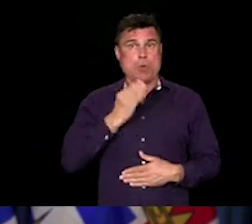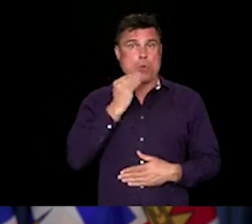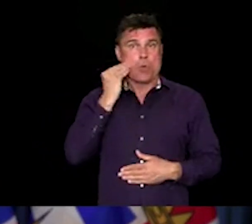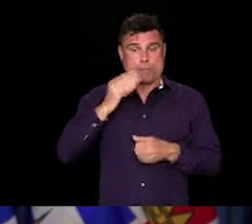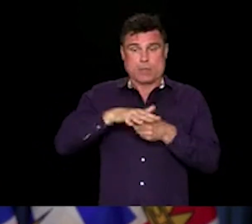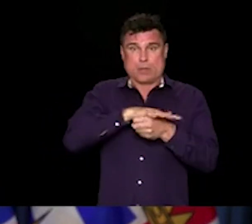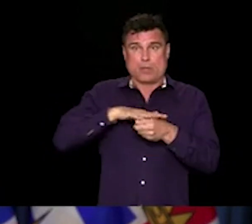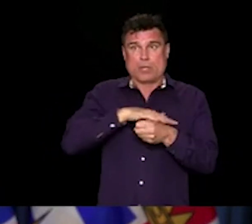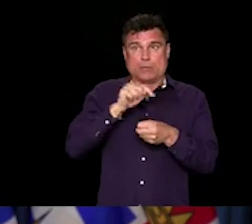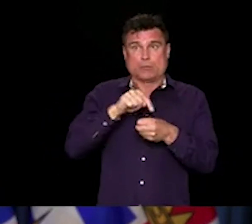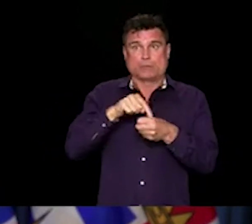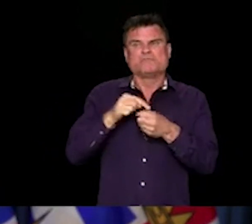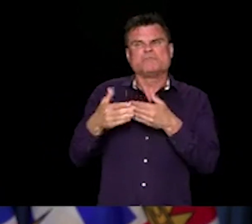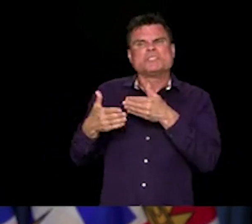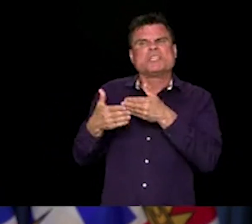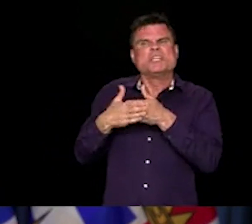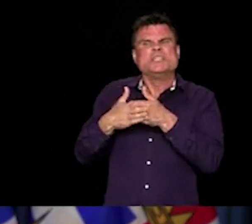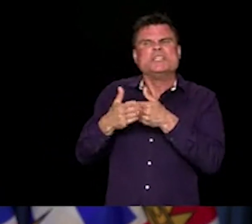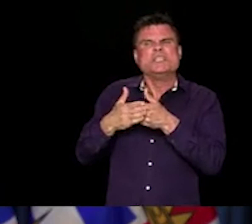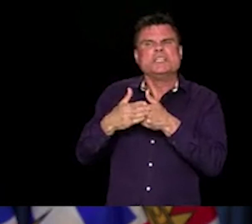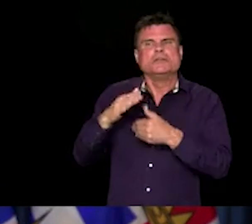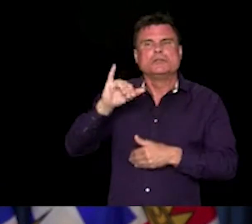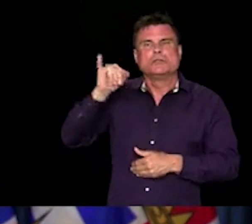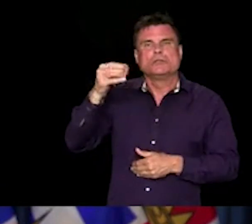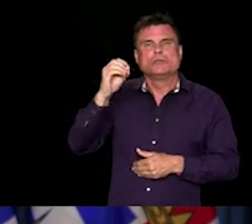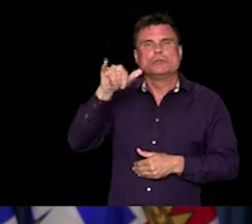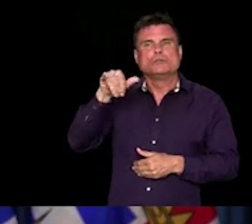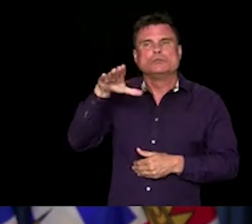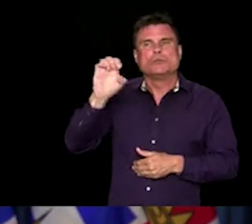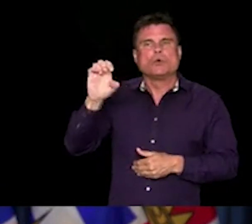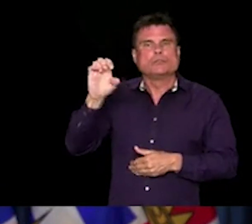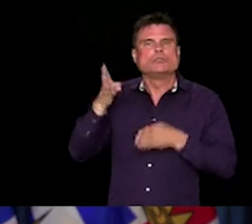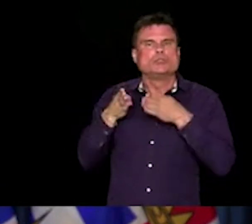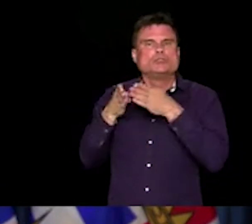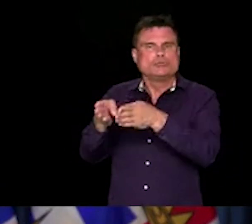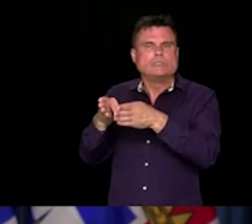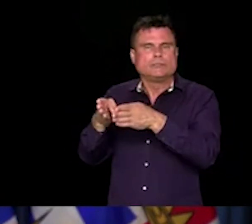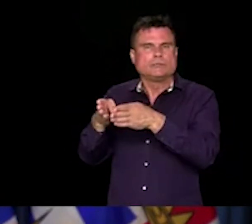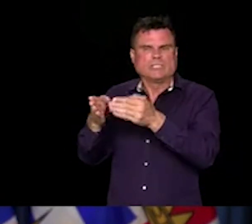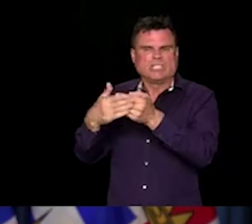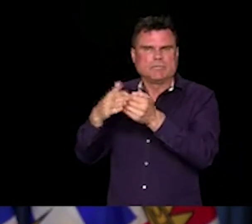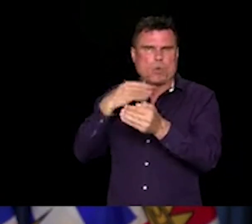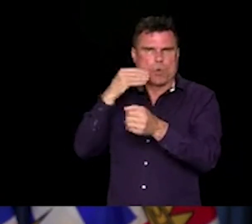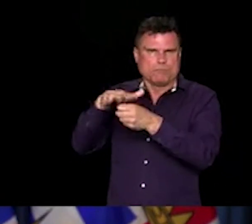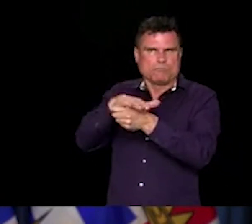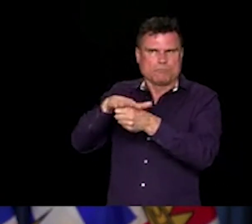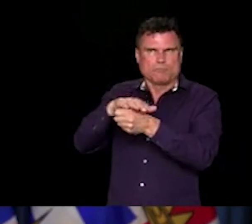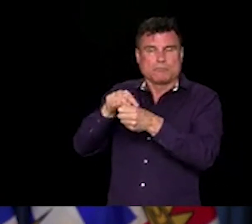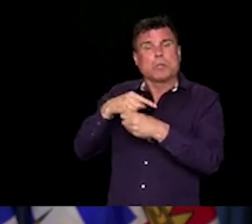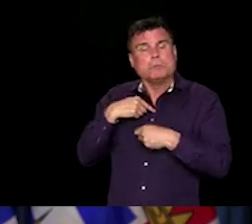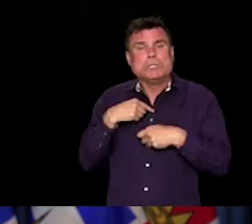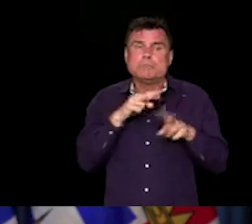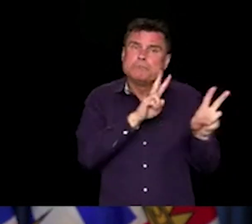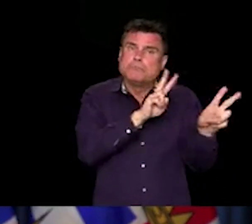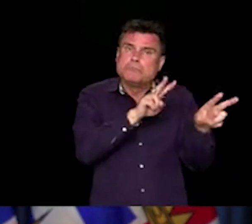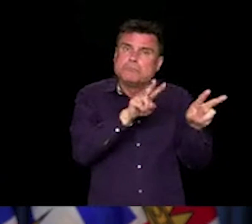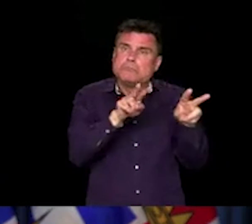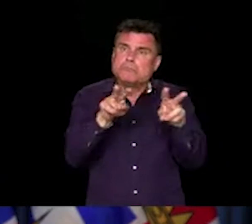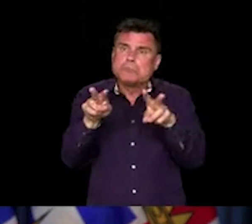least in my neighborhood, which is in Joyce Collingwood in Vancouver, that there was a significant, I